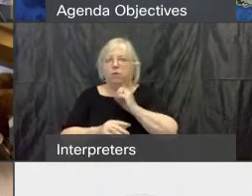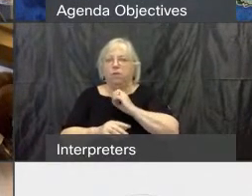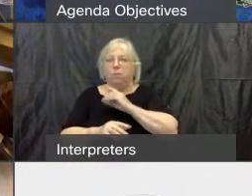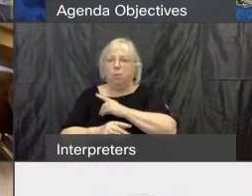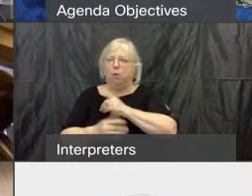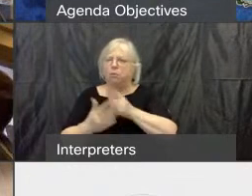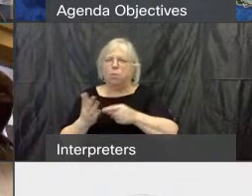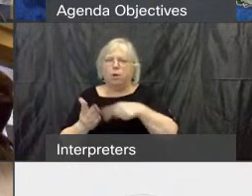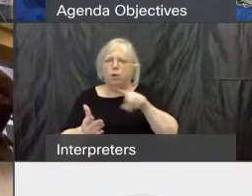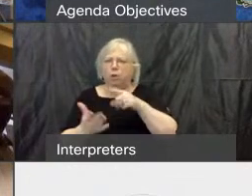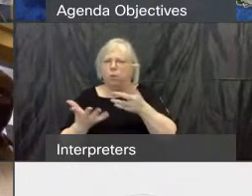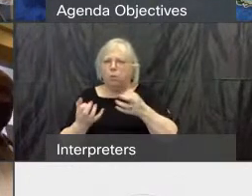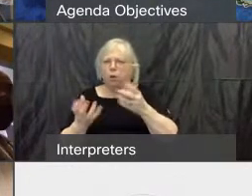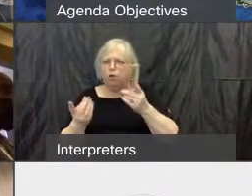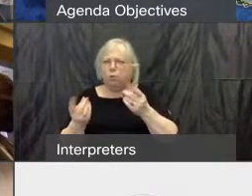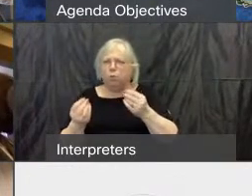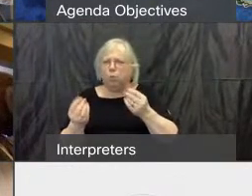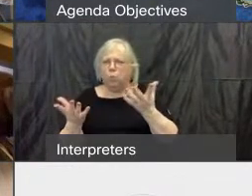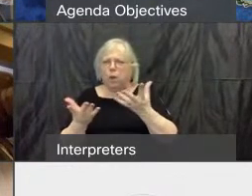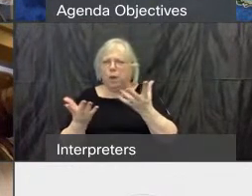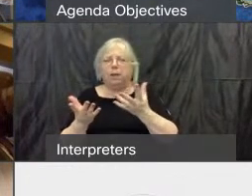what do you want to do. So if